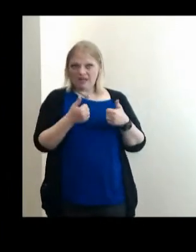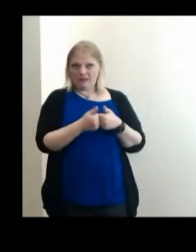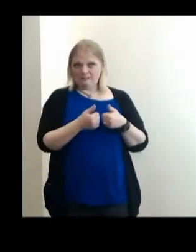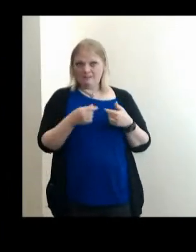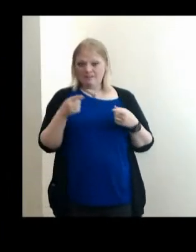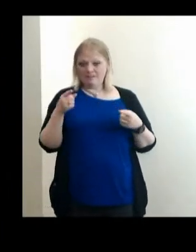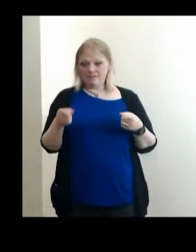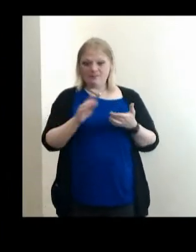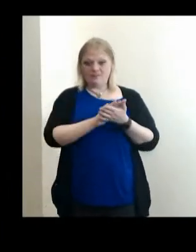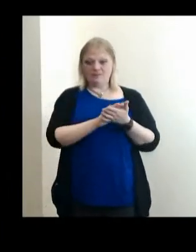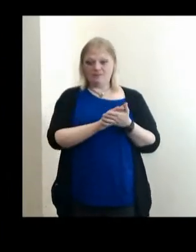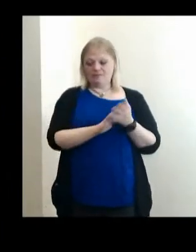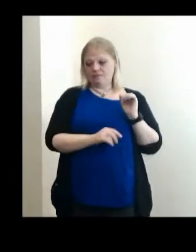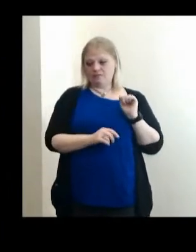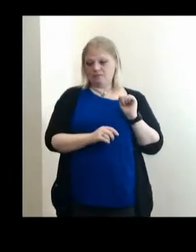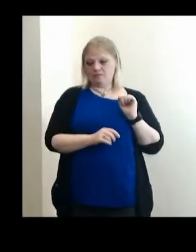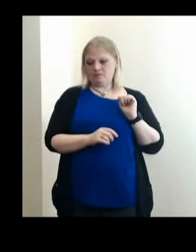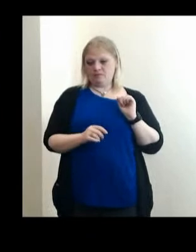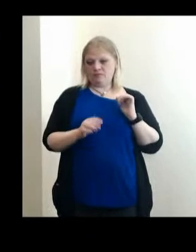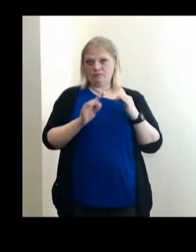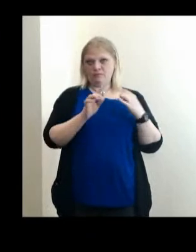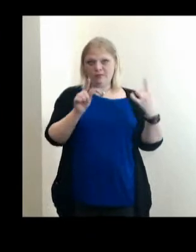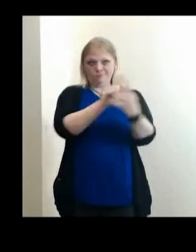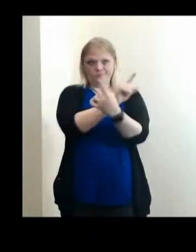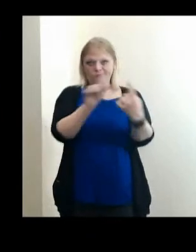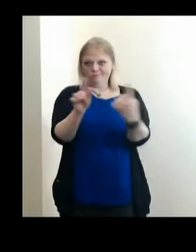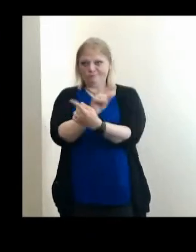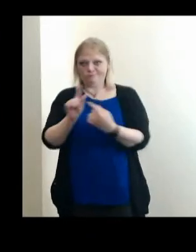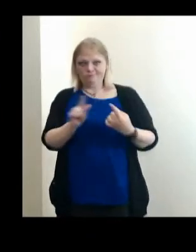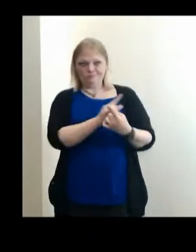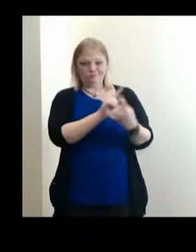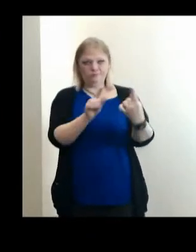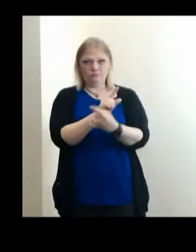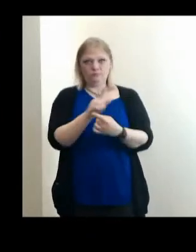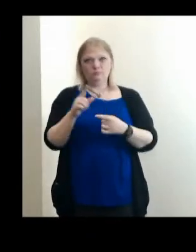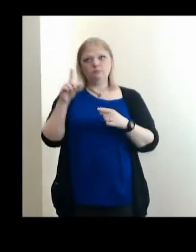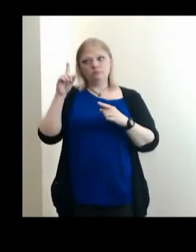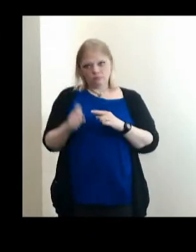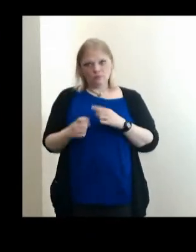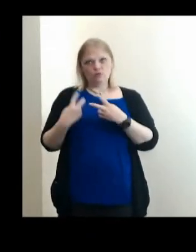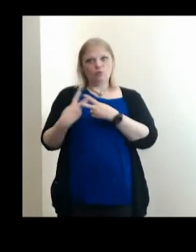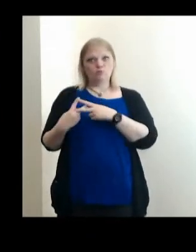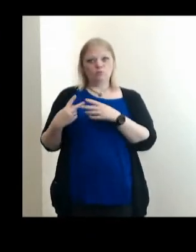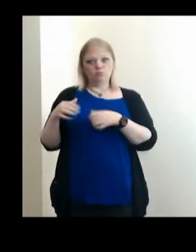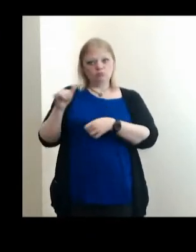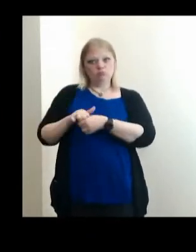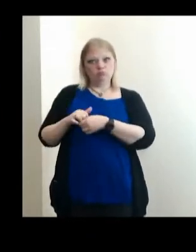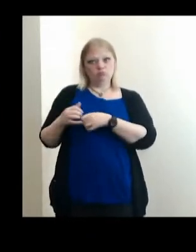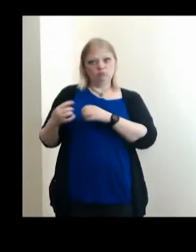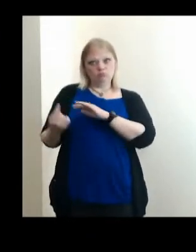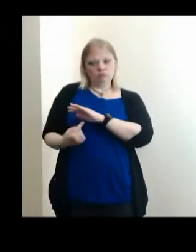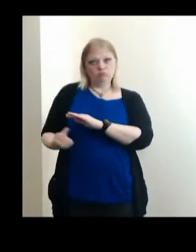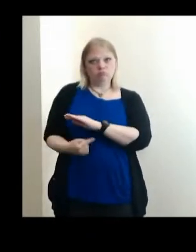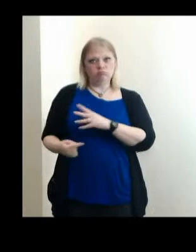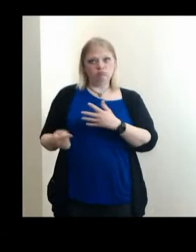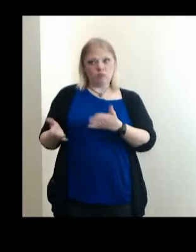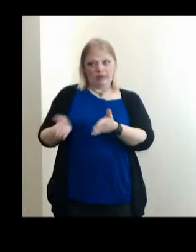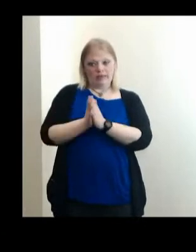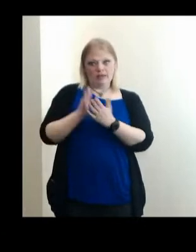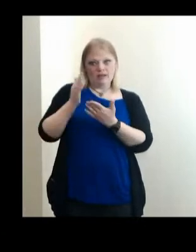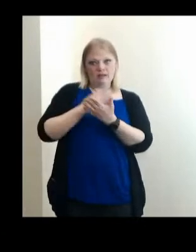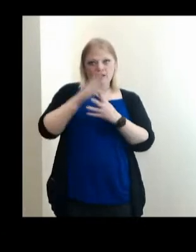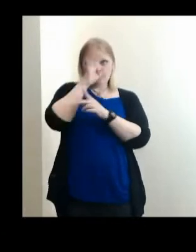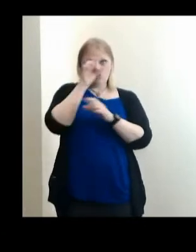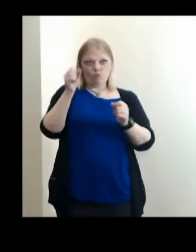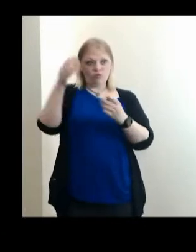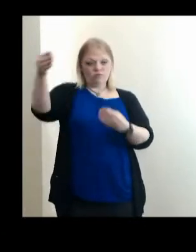and were in contact with these other ones with Gowanda should be put in quarantine. We asked for that list. The superintendent provided the list